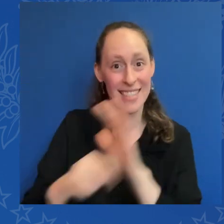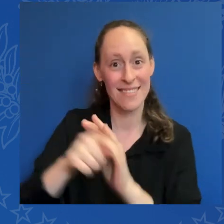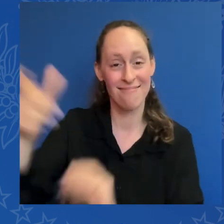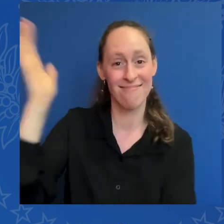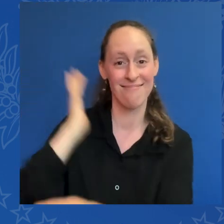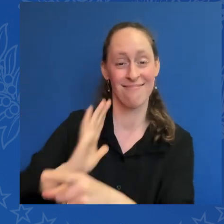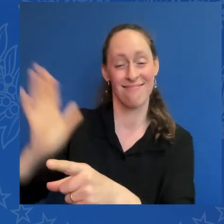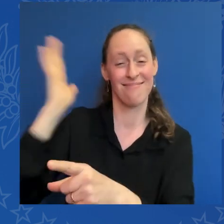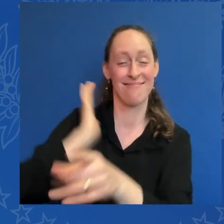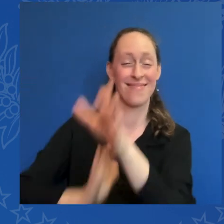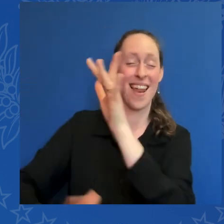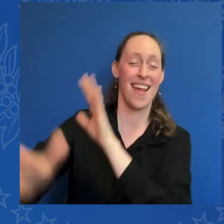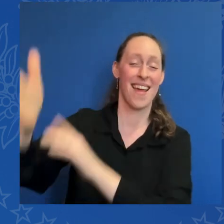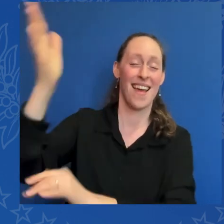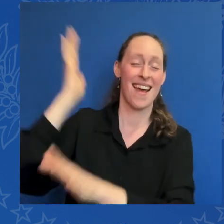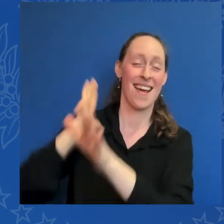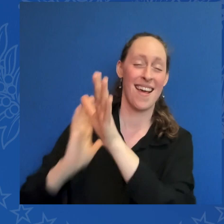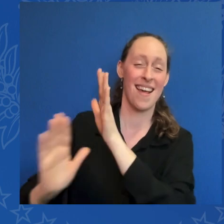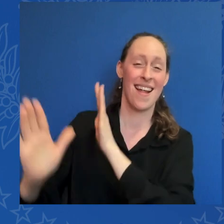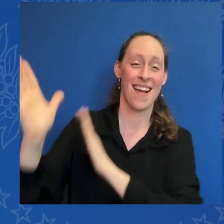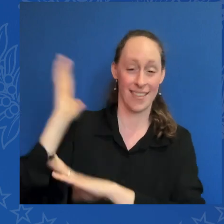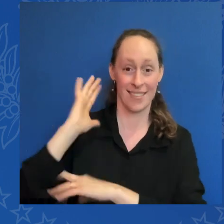COVID.